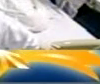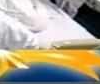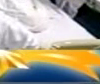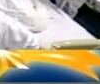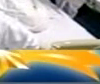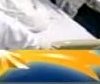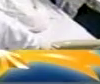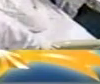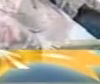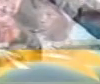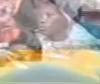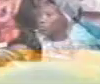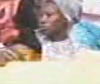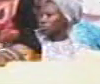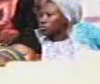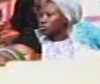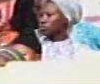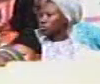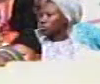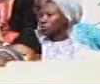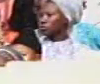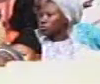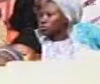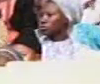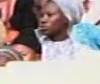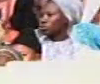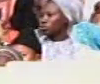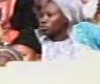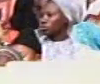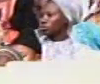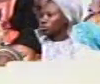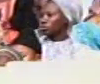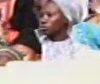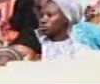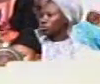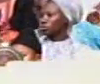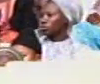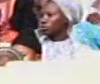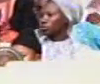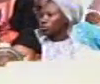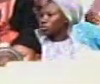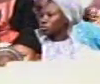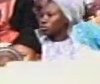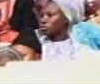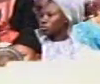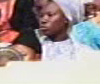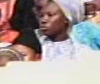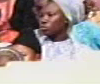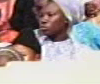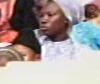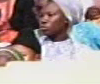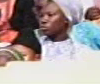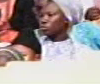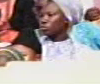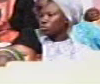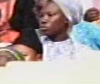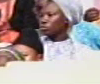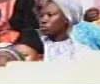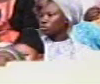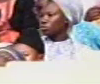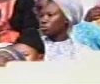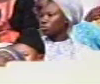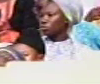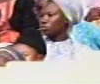wars in Afghanistan, Ukraine war in Russia and Ukraine, in Sudan